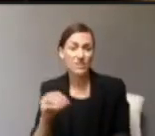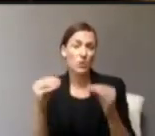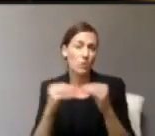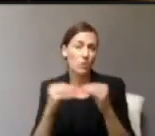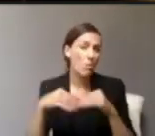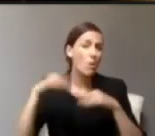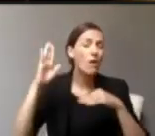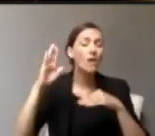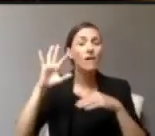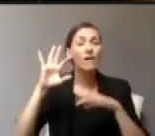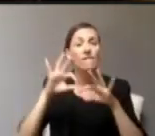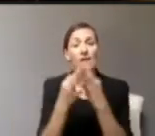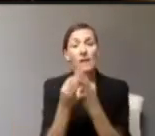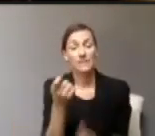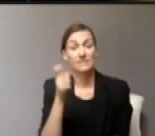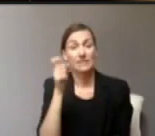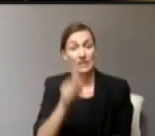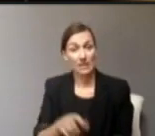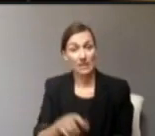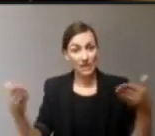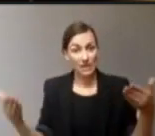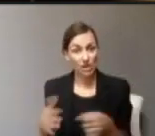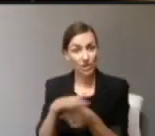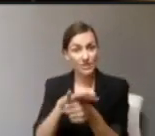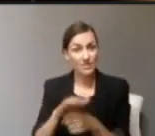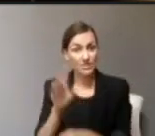that need it here in District 6.